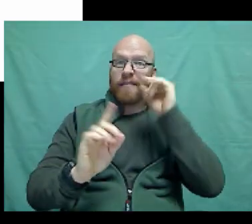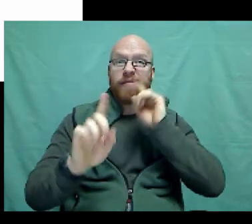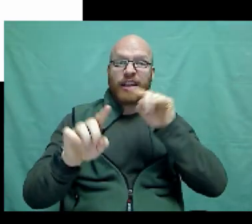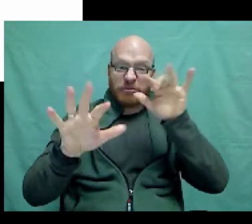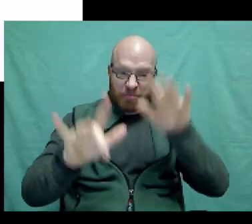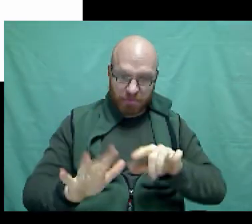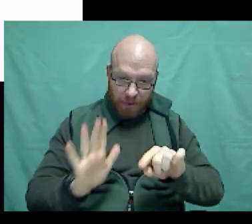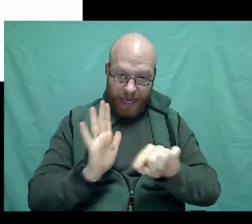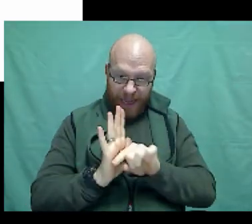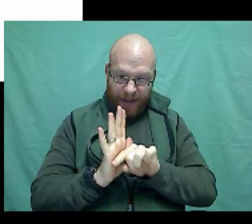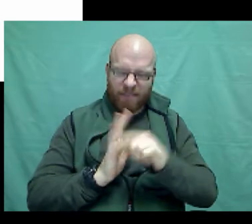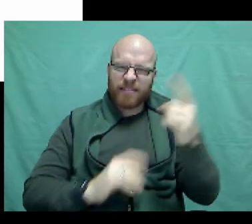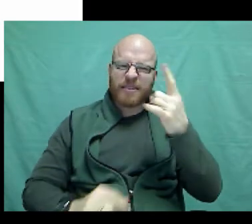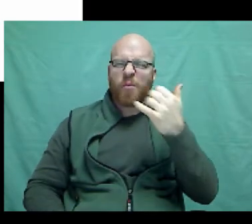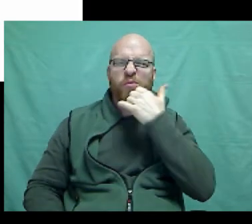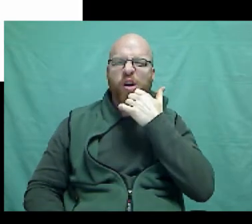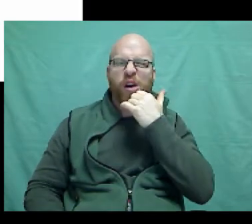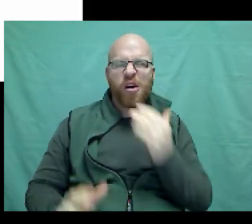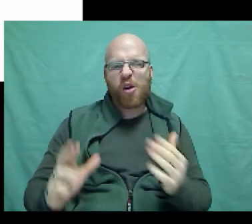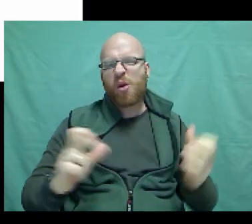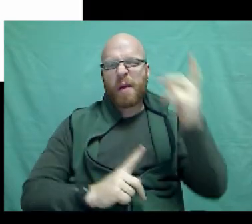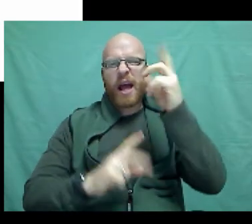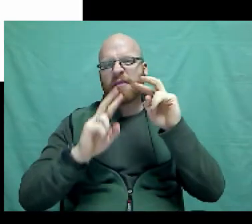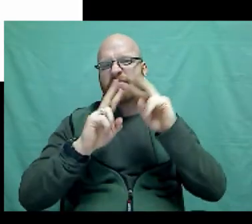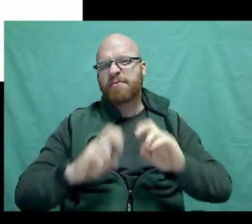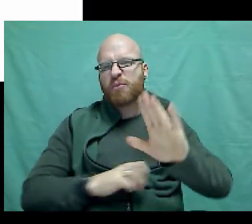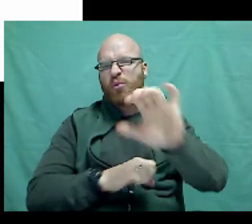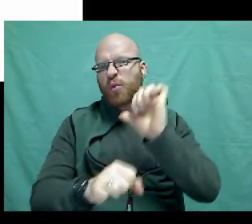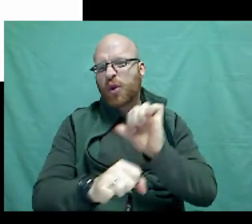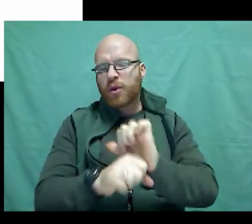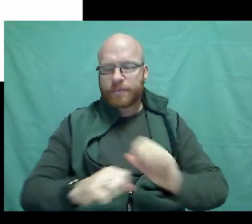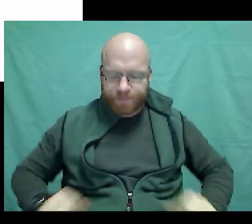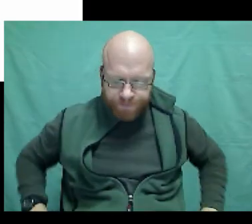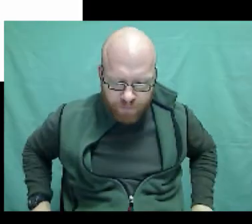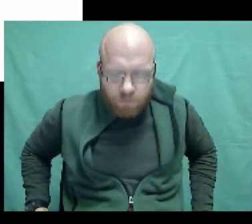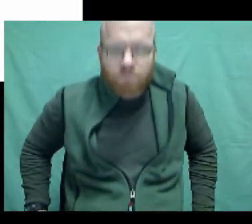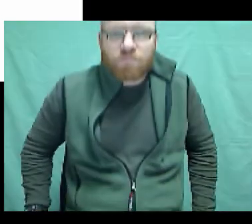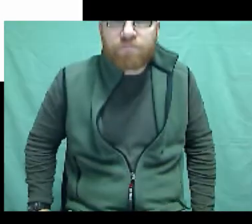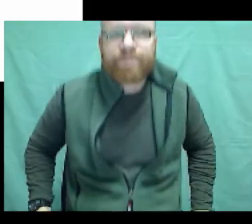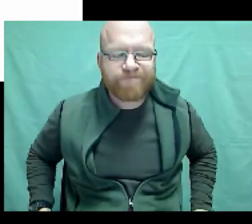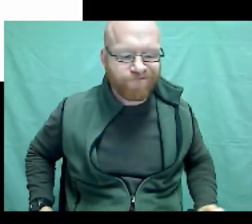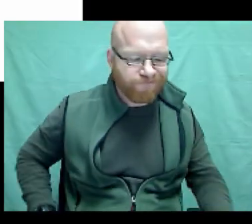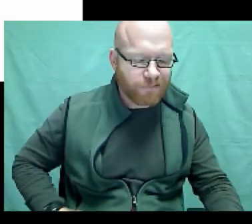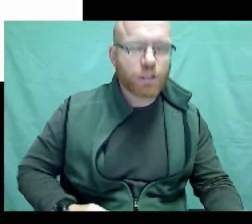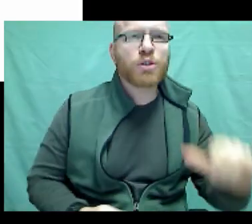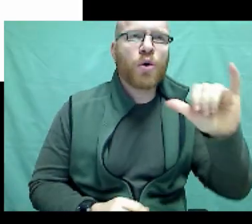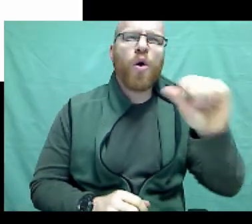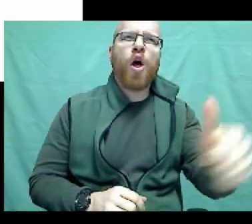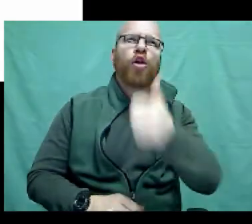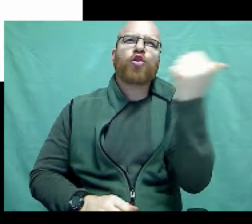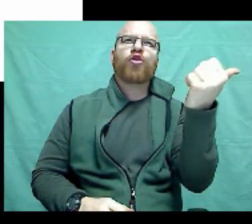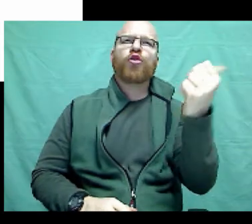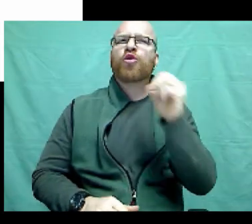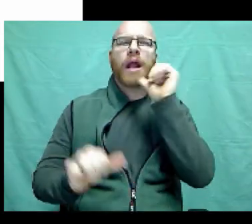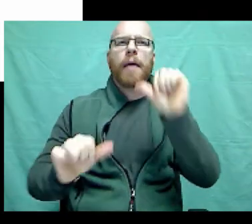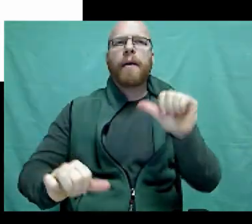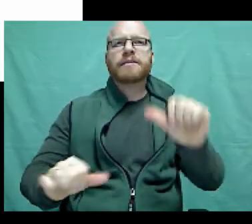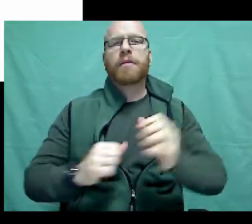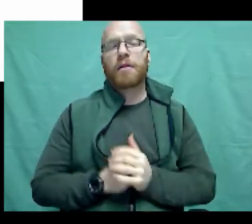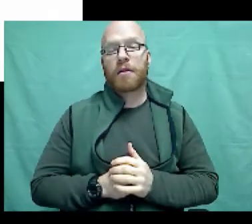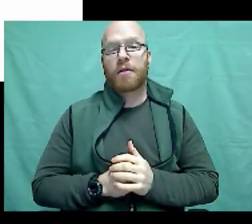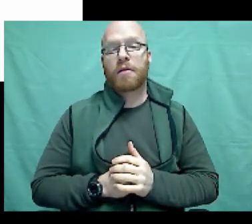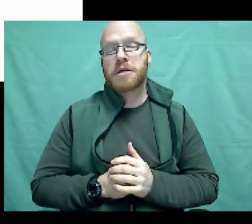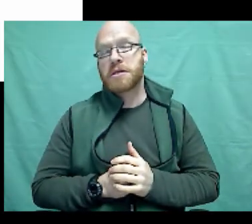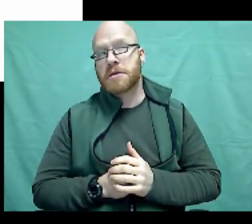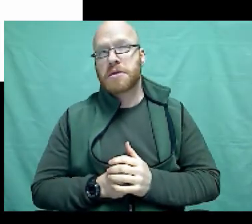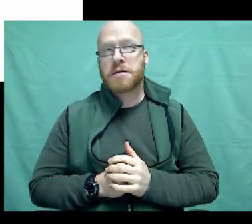If we figure out the answer and get a negative answer, we should go back and check our work. Something's wrong. What else is